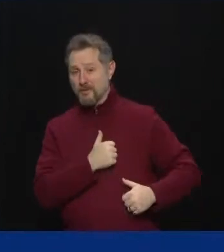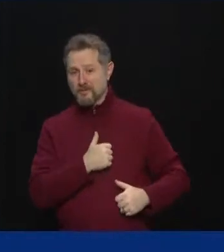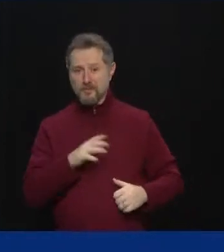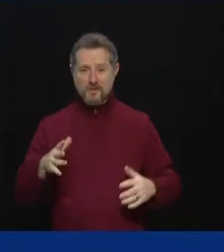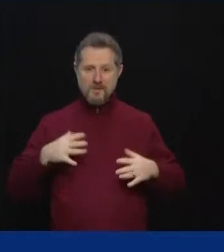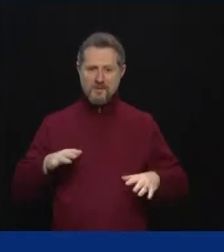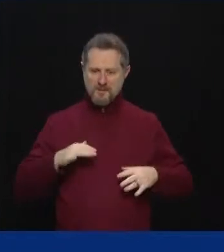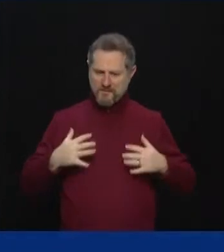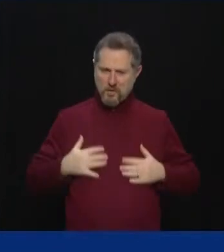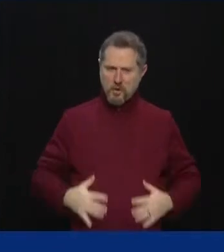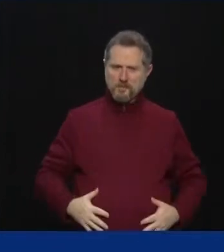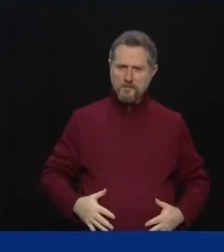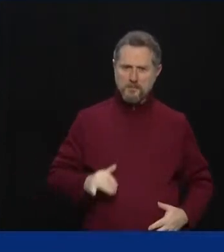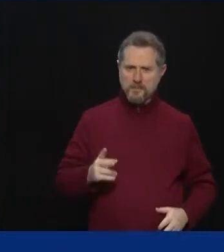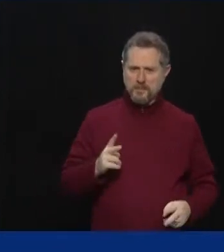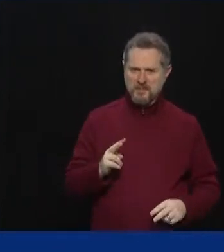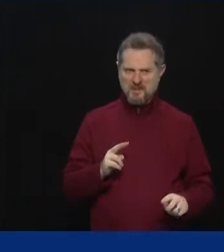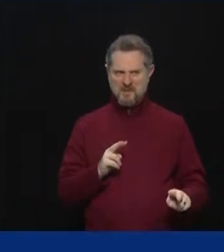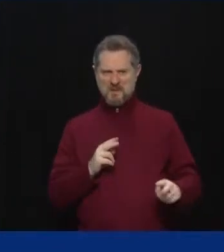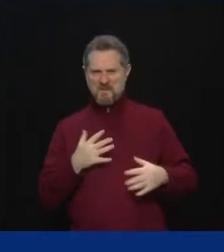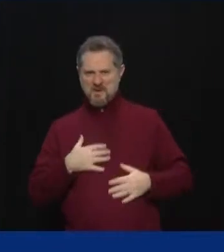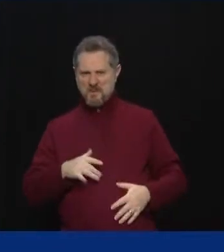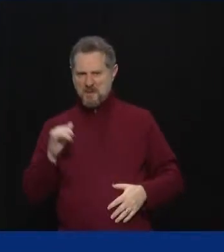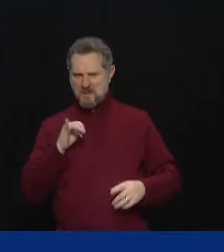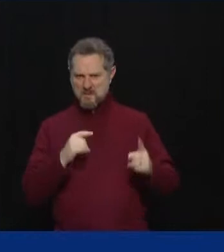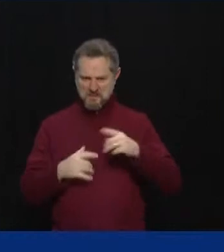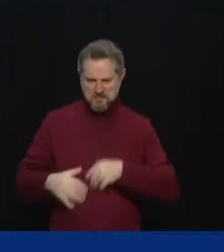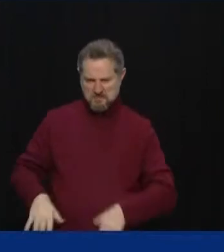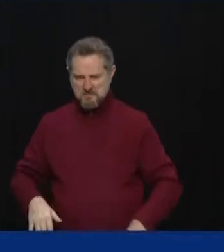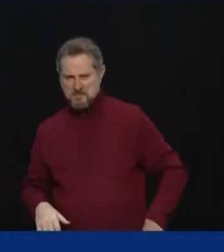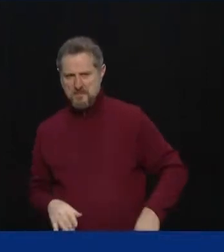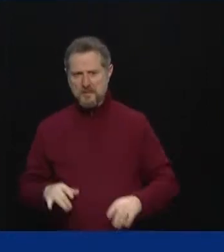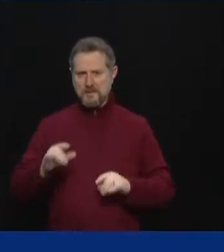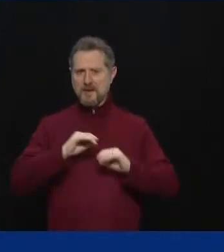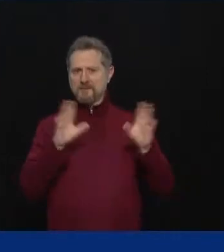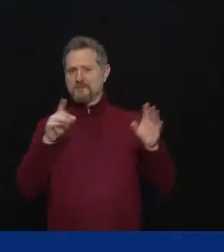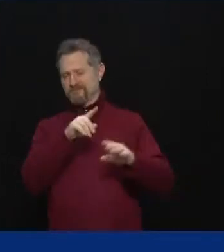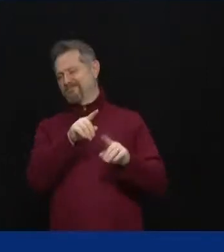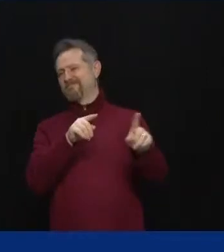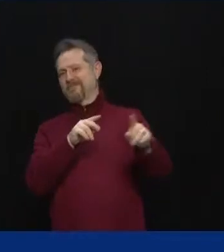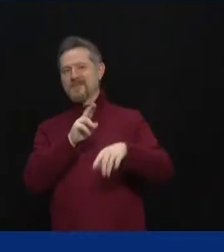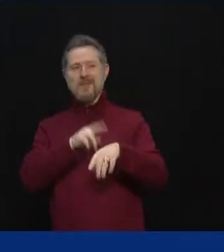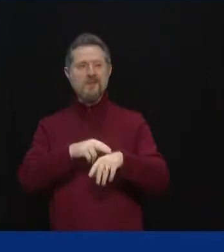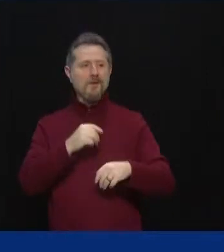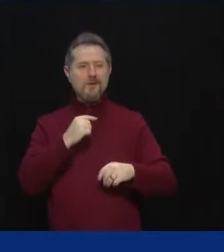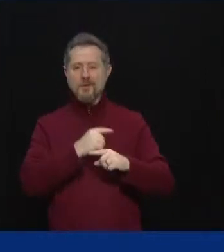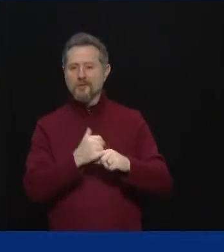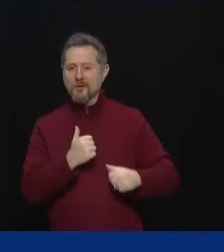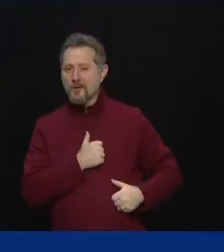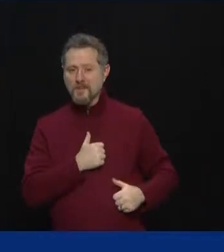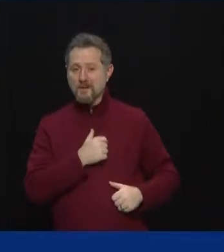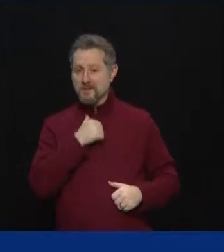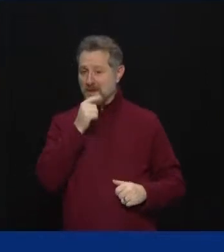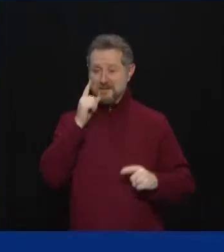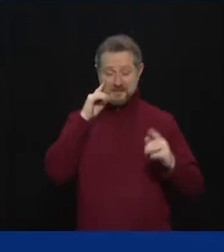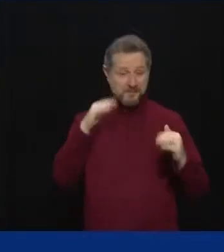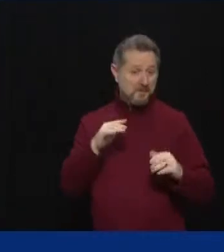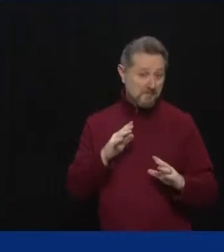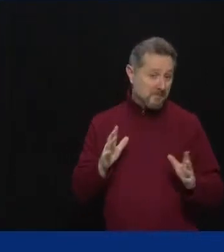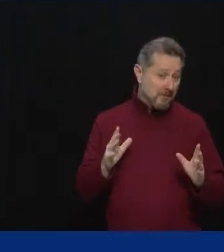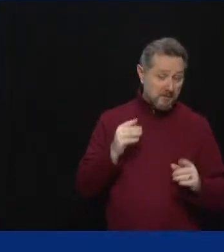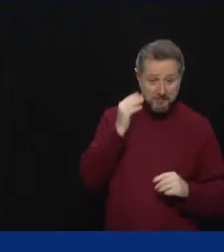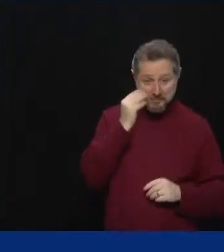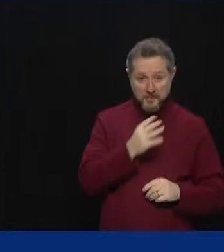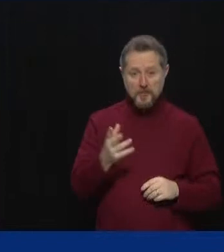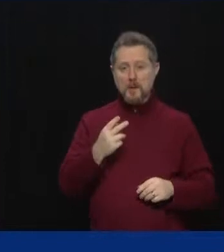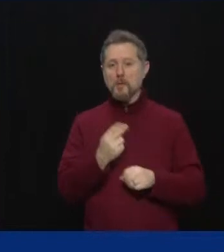they see someone in uniform walking down the hall. So that's been an interesting dynamic I didn't expect, but I wanted to make sure that we used all of our resources. The reason